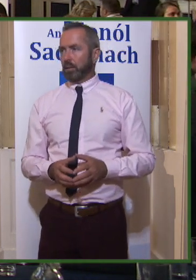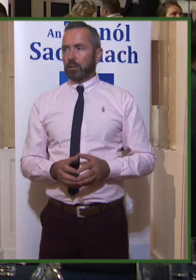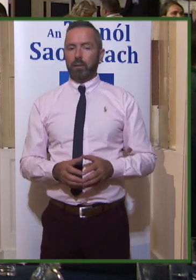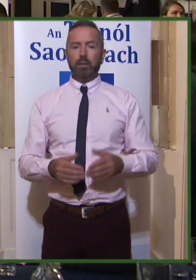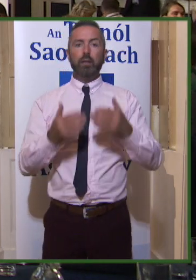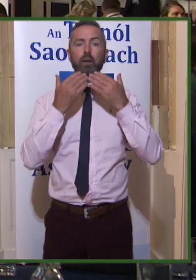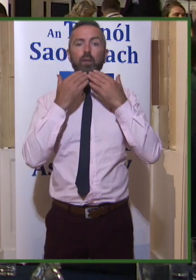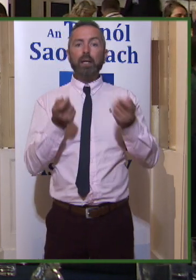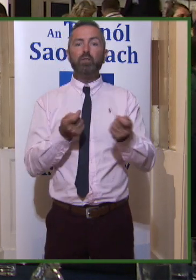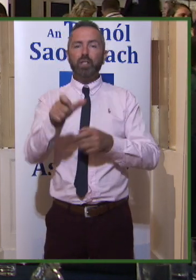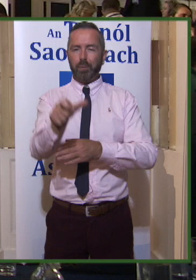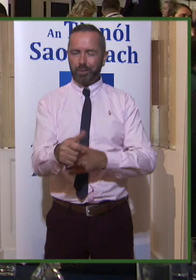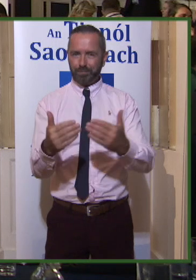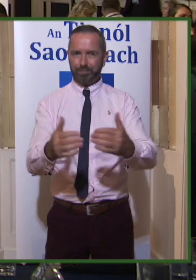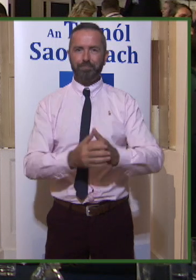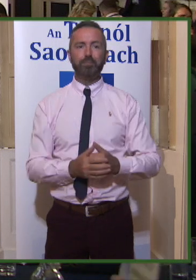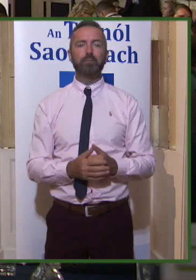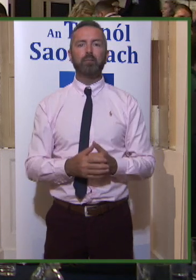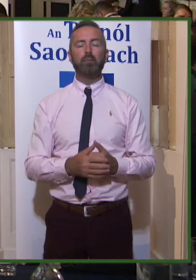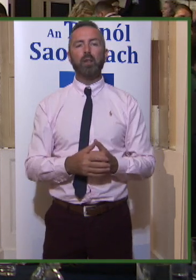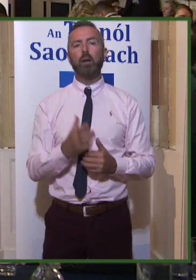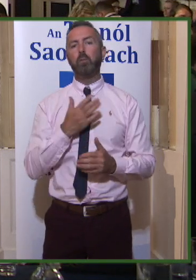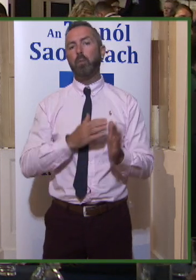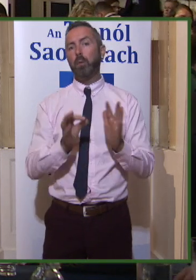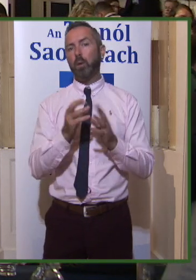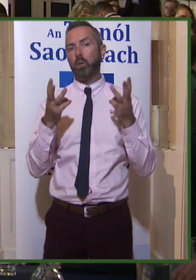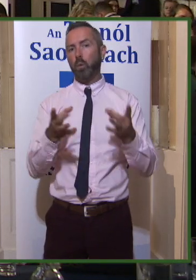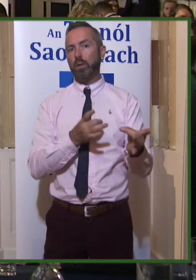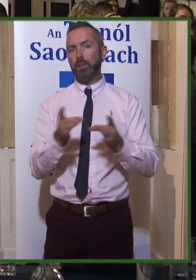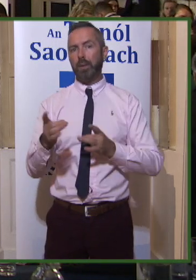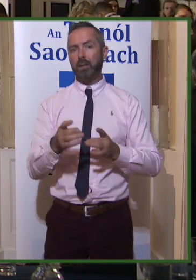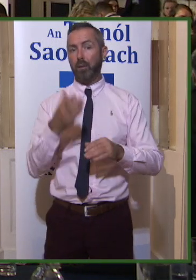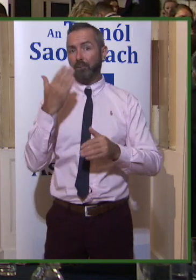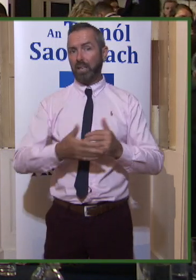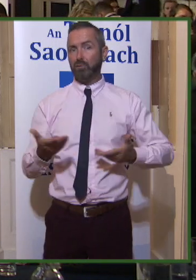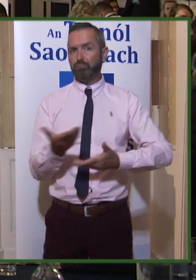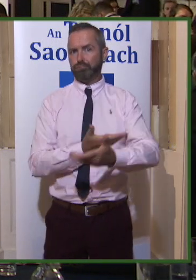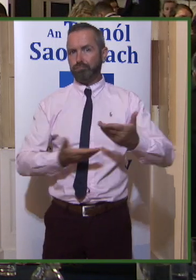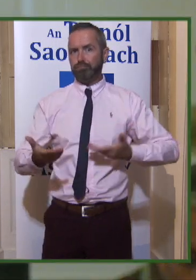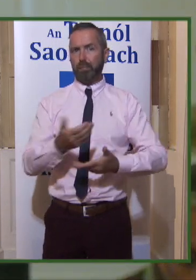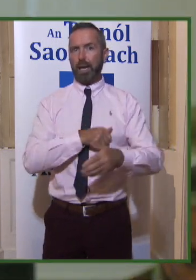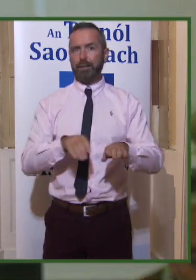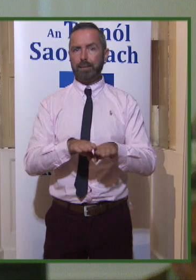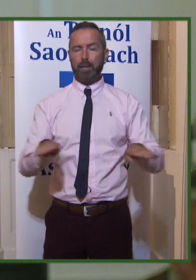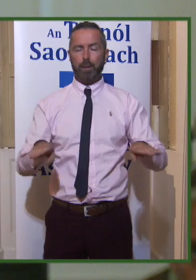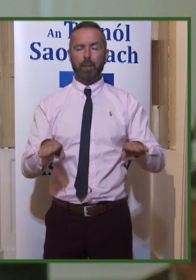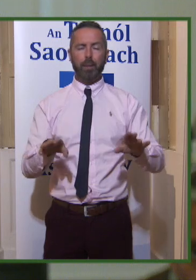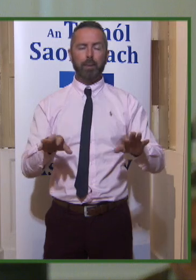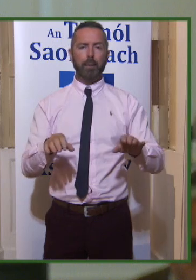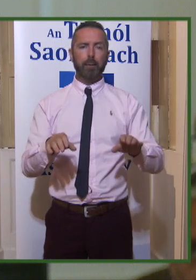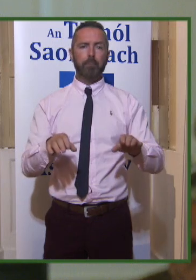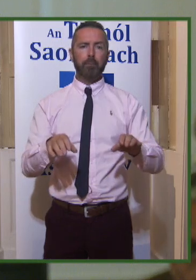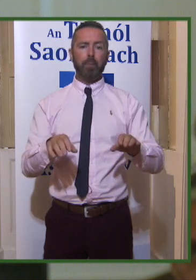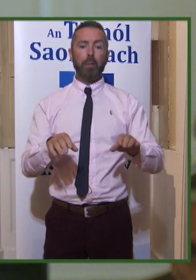Thanks very much, Chairperson. So I suppose the point that I'd like to make, and I think we discussed it at our table, was just